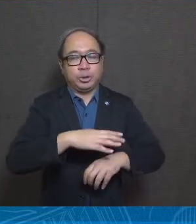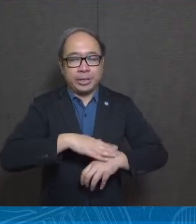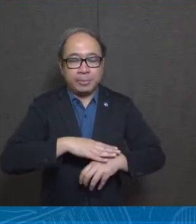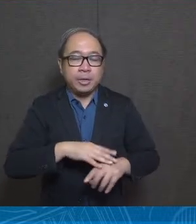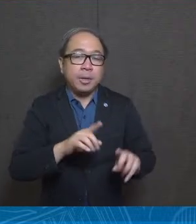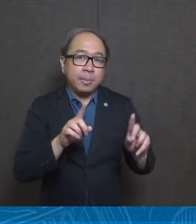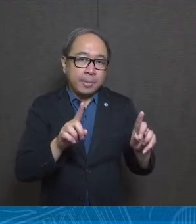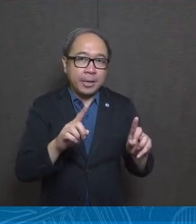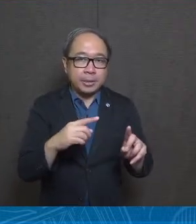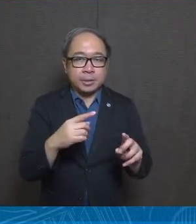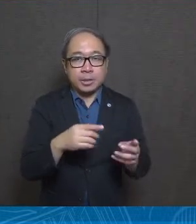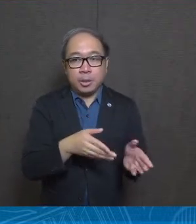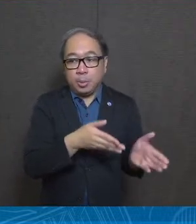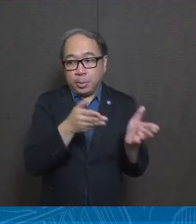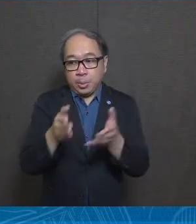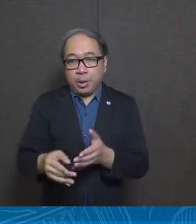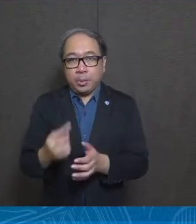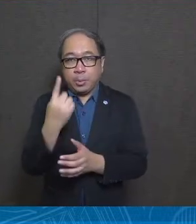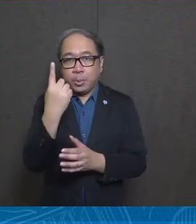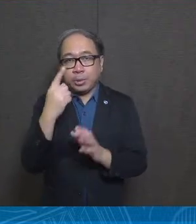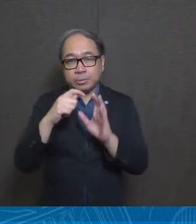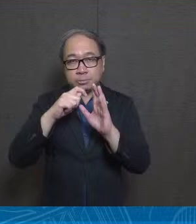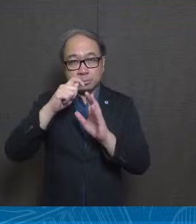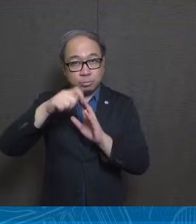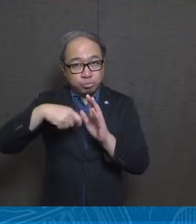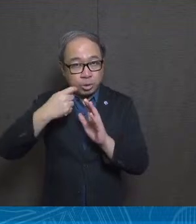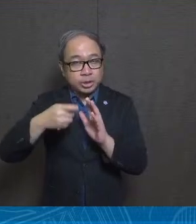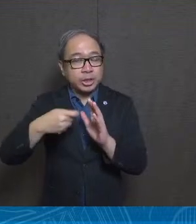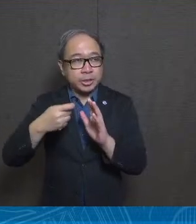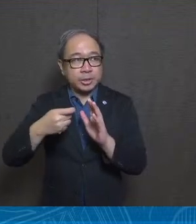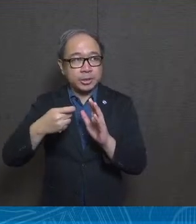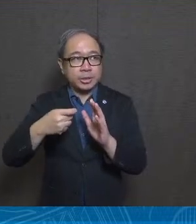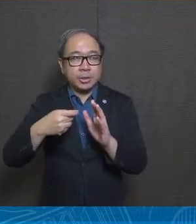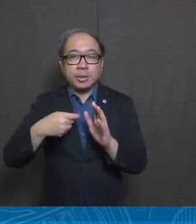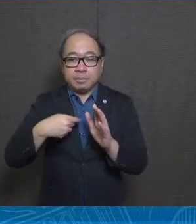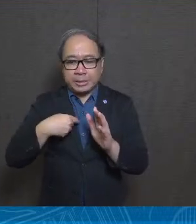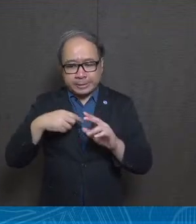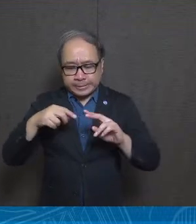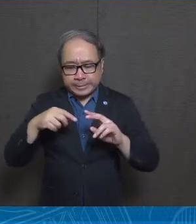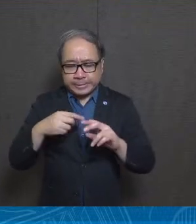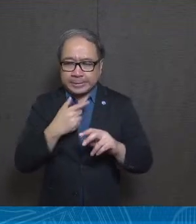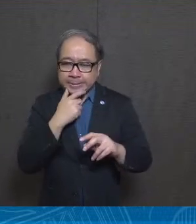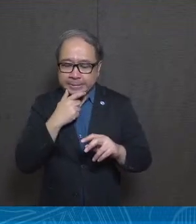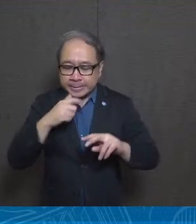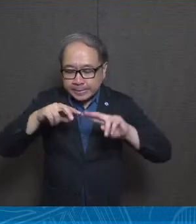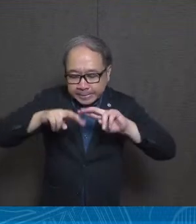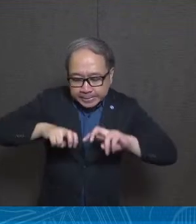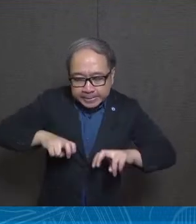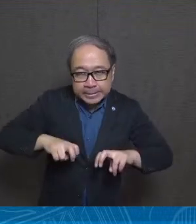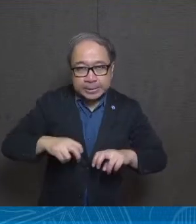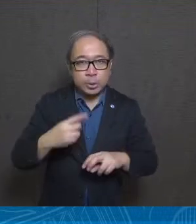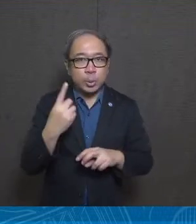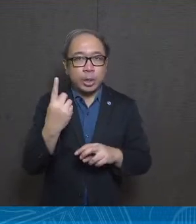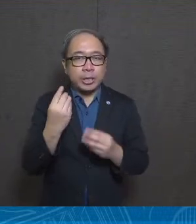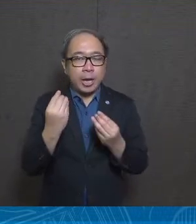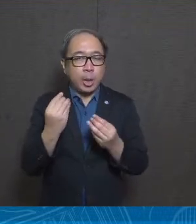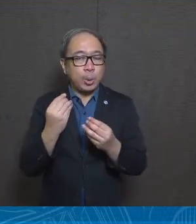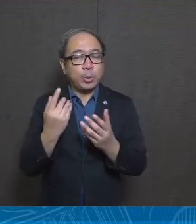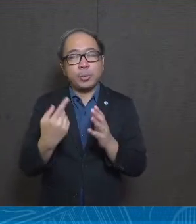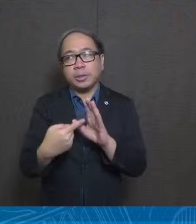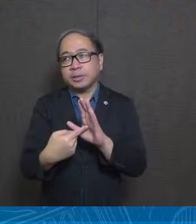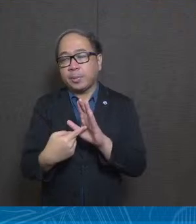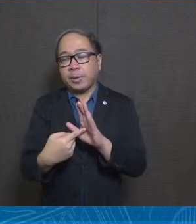another project that actually would be very good, and I'm actually exploring that, is another idea for co-creation is, for